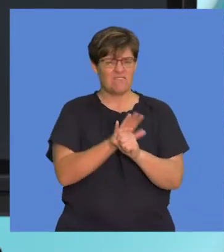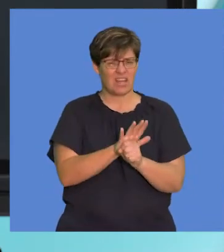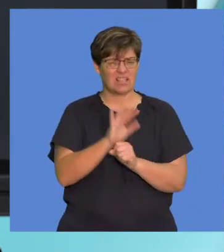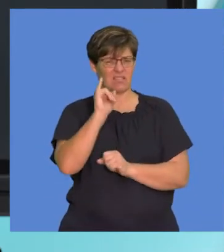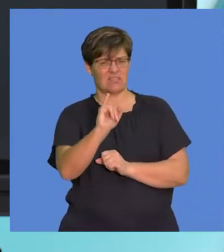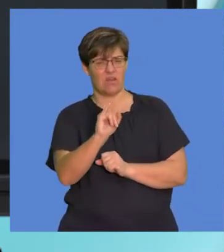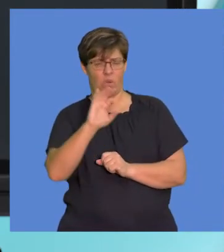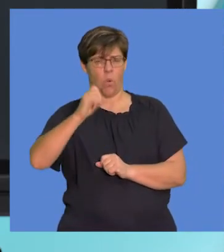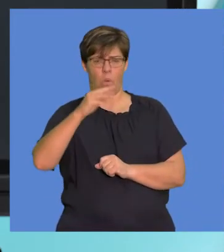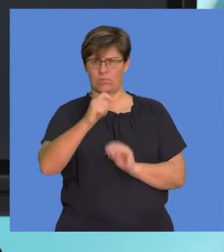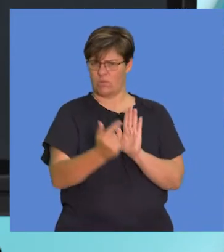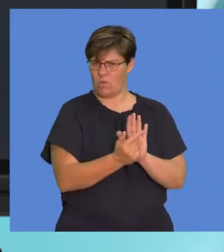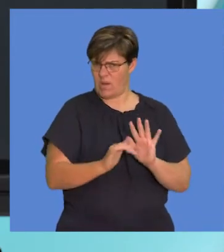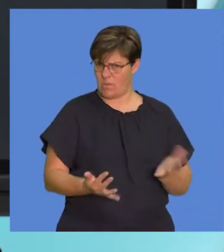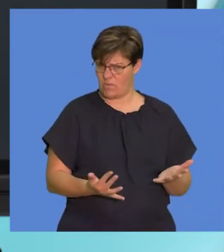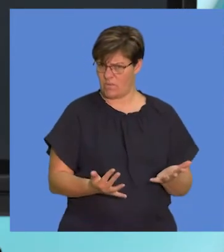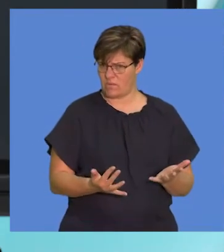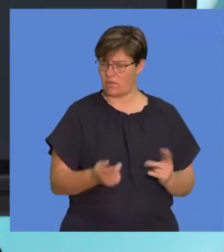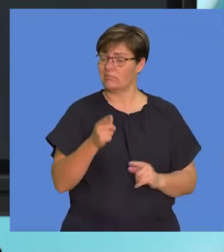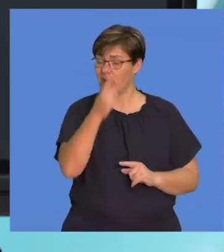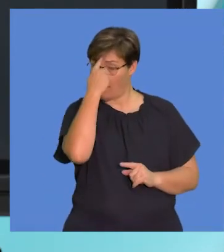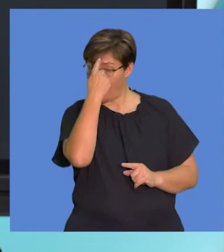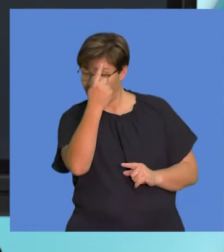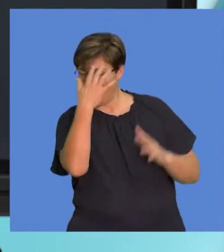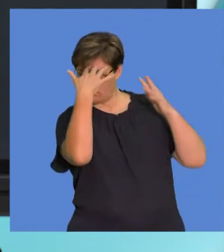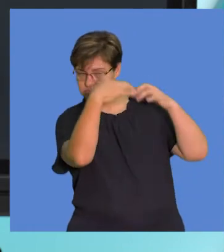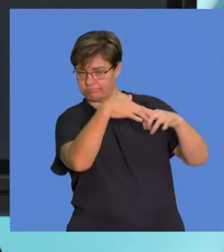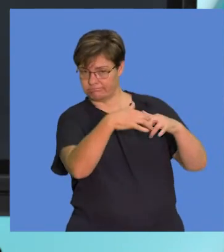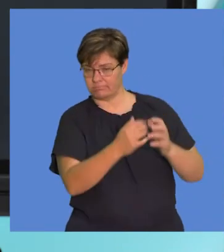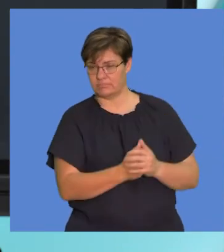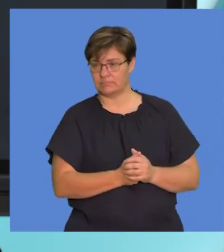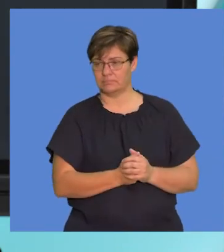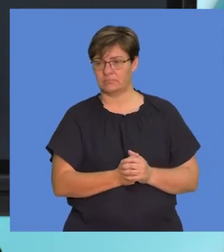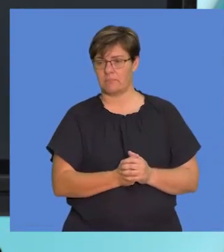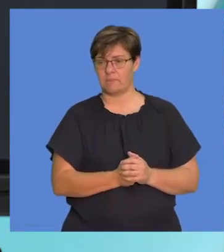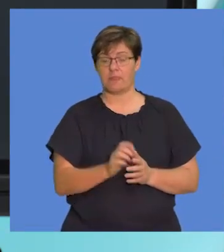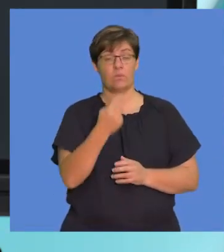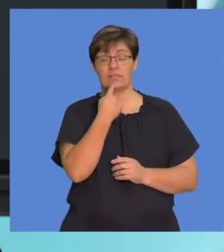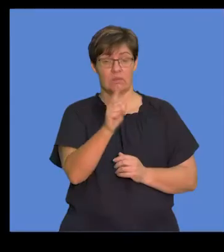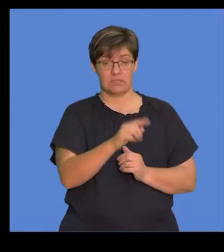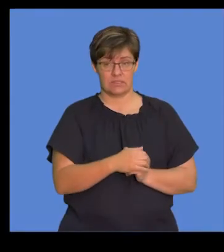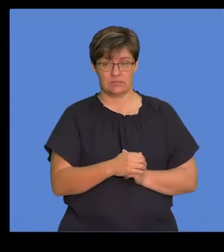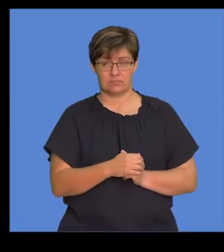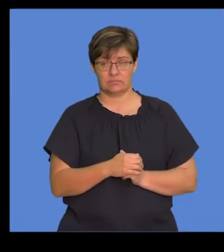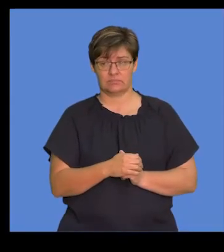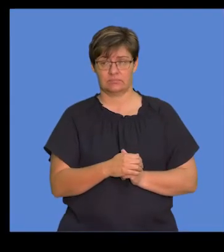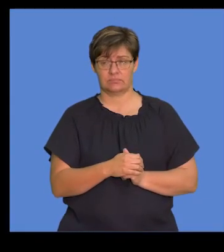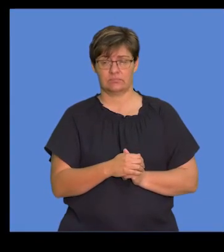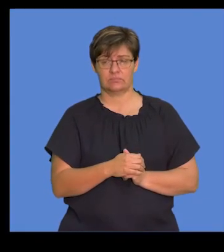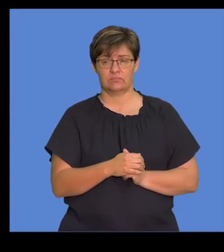that affect the current in terms of the Ohm's law? Maybe that's the kind of thinking that one must assume. In this case, we are